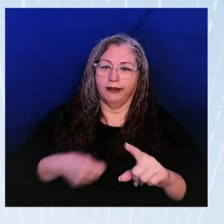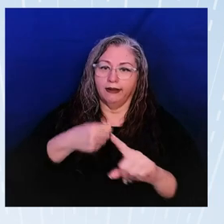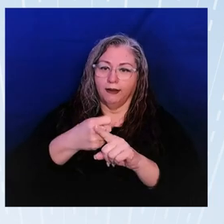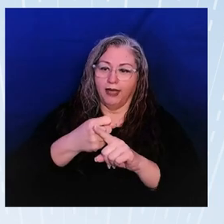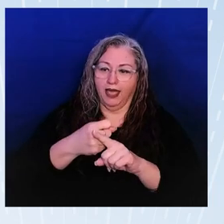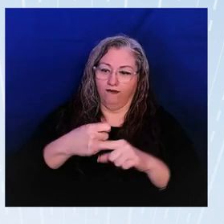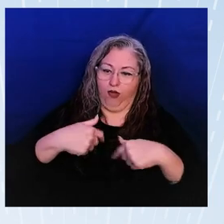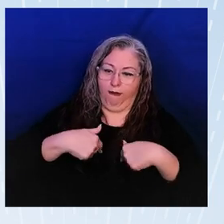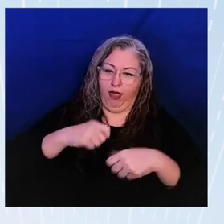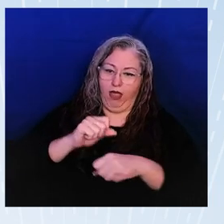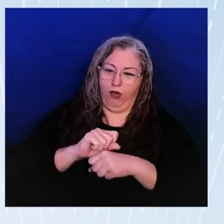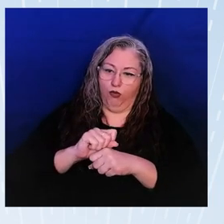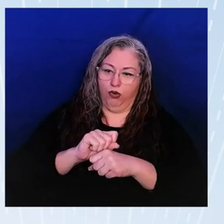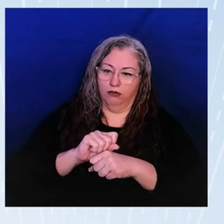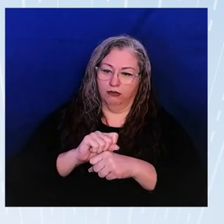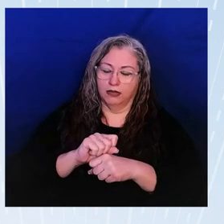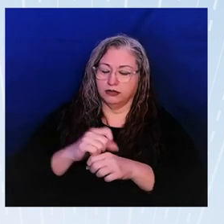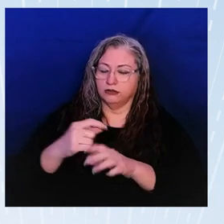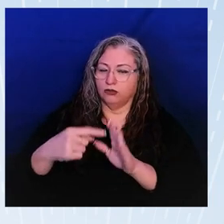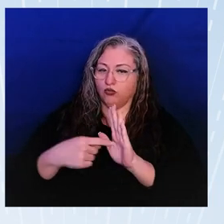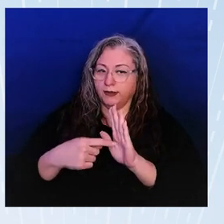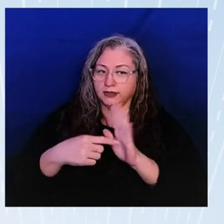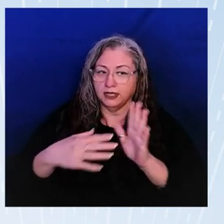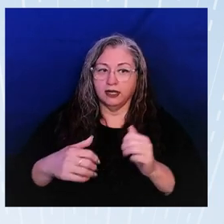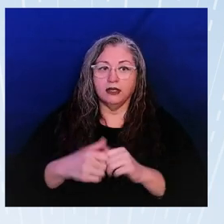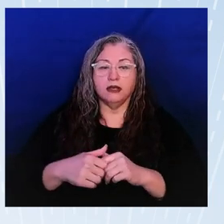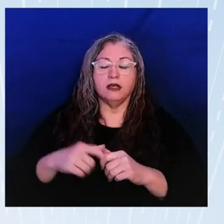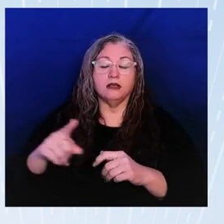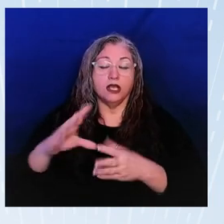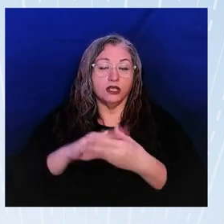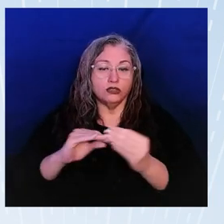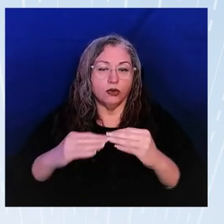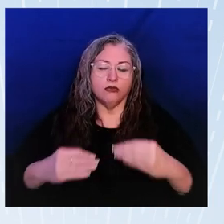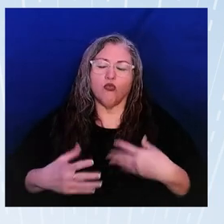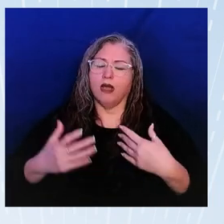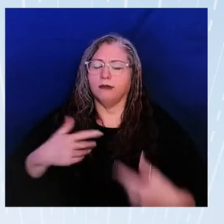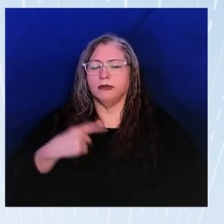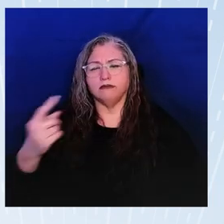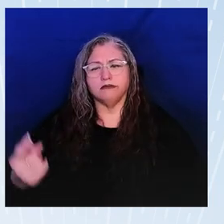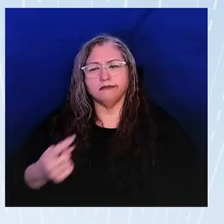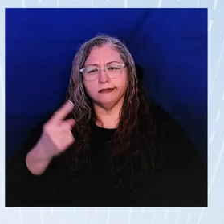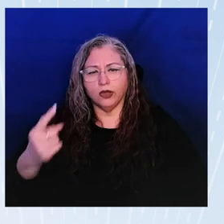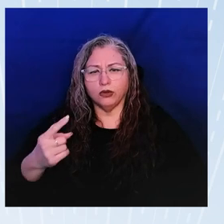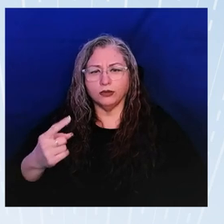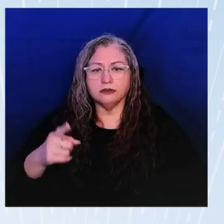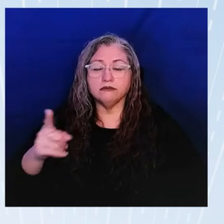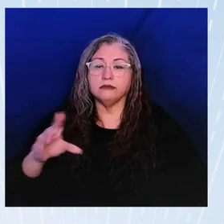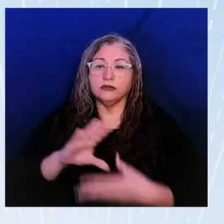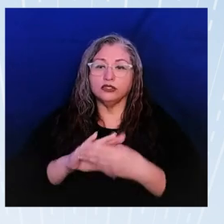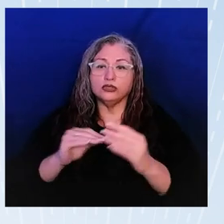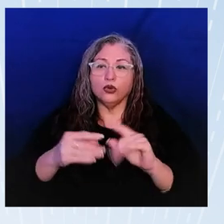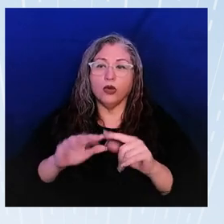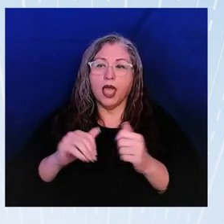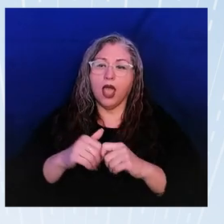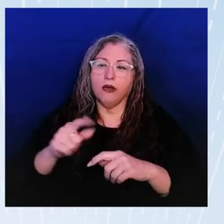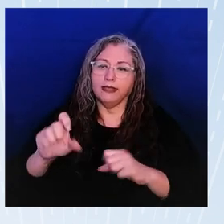Trade Representative. I am inspired by their stories always, and their stories of resilience and ingenuity.